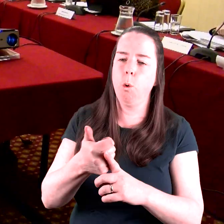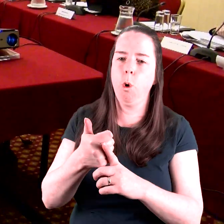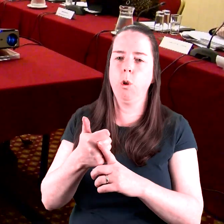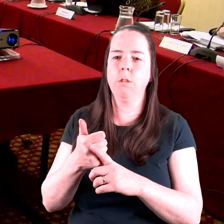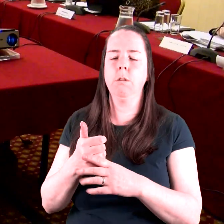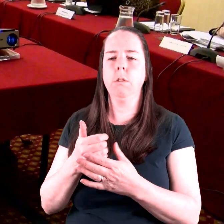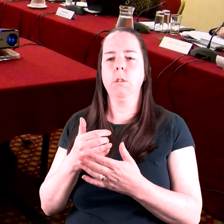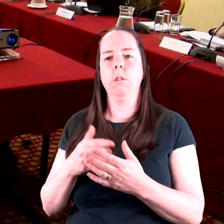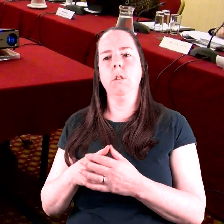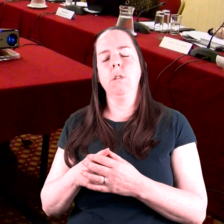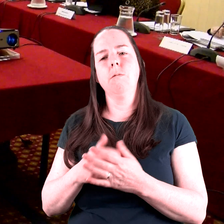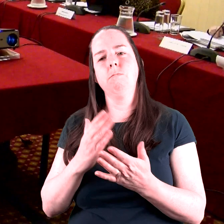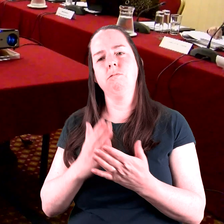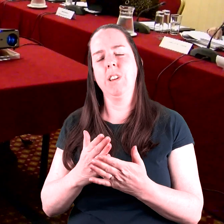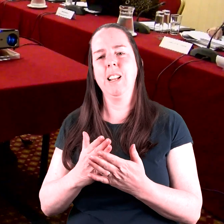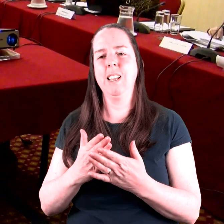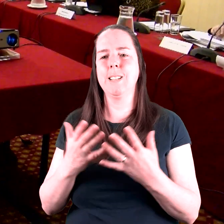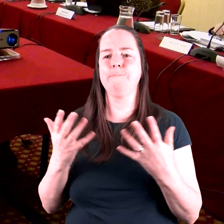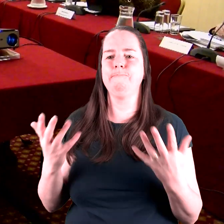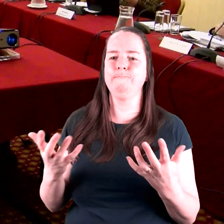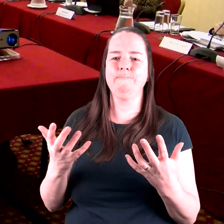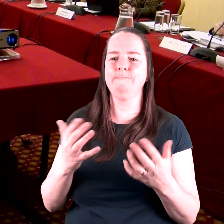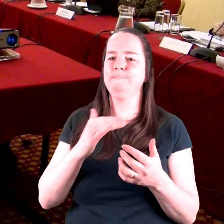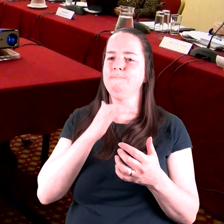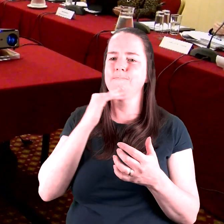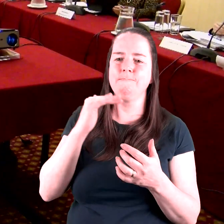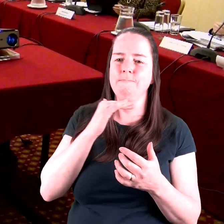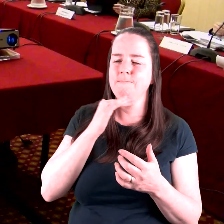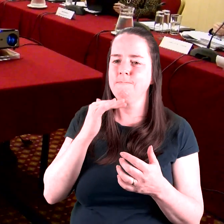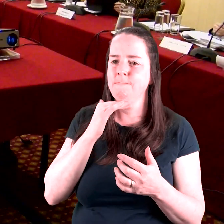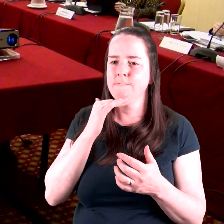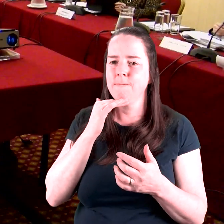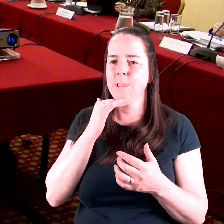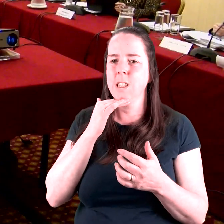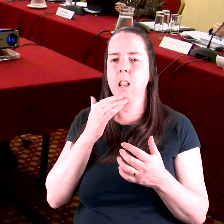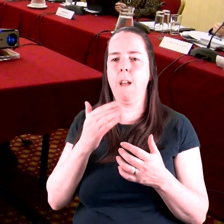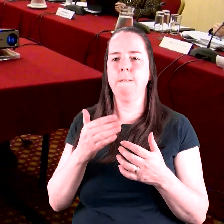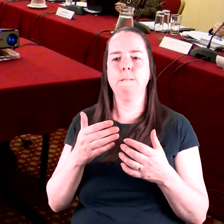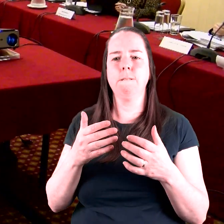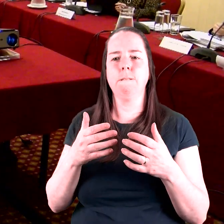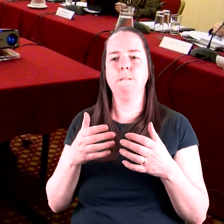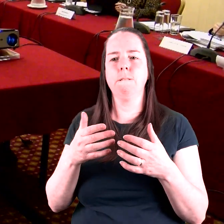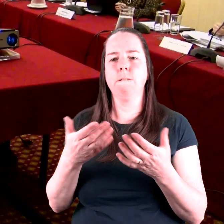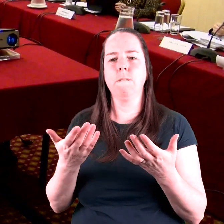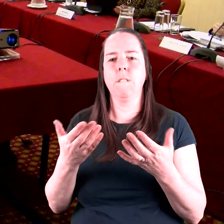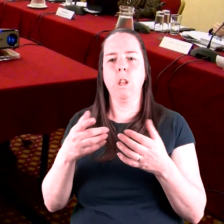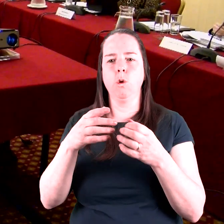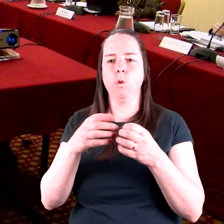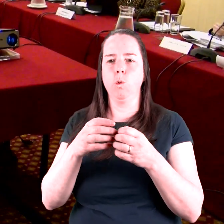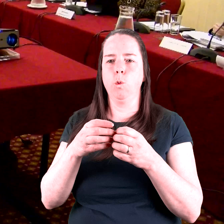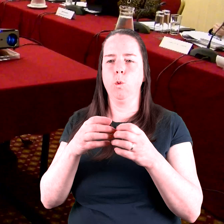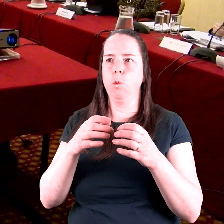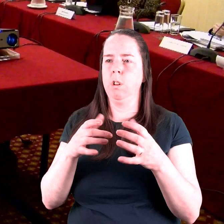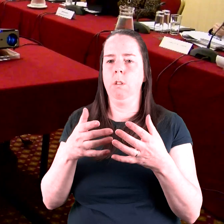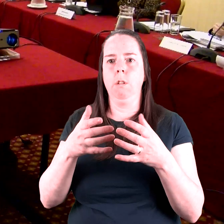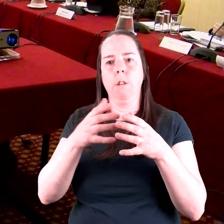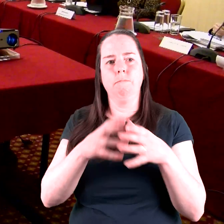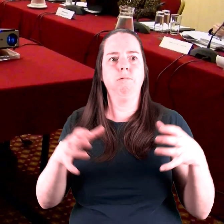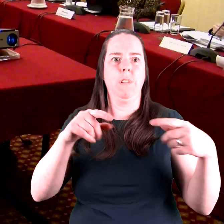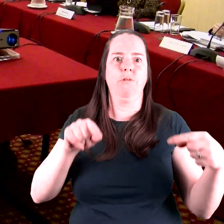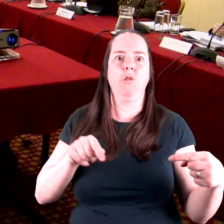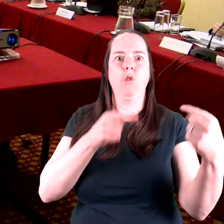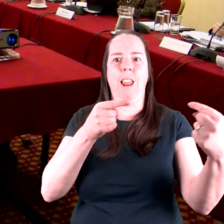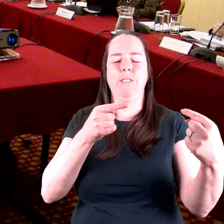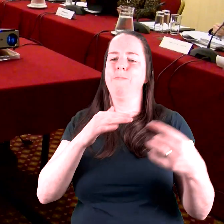employment support, but really it's probably not at a sufficient scale to address the scale